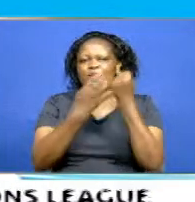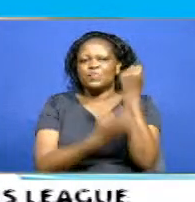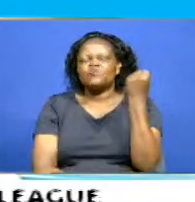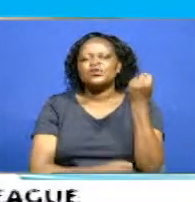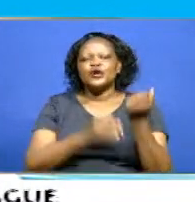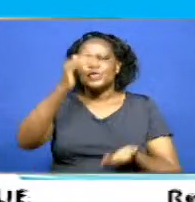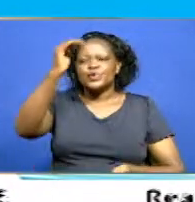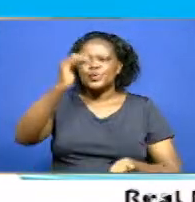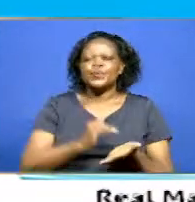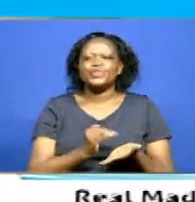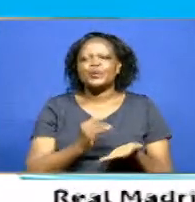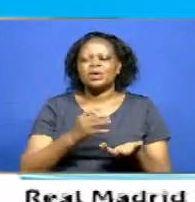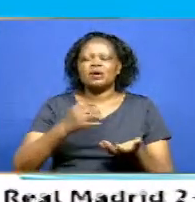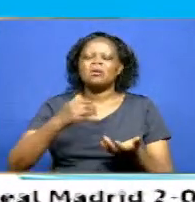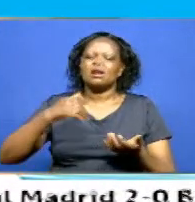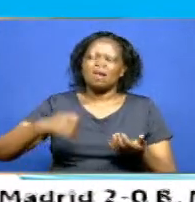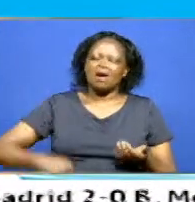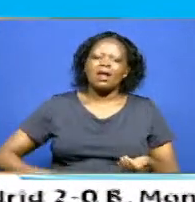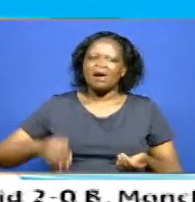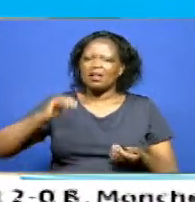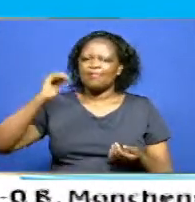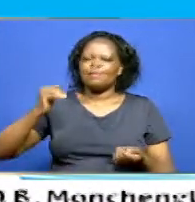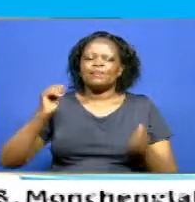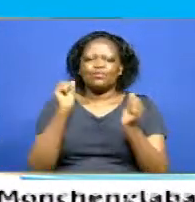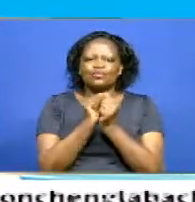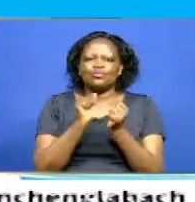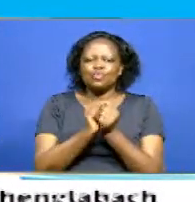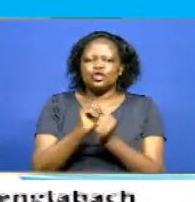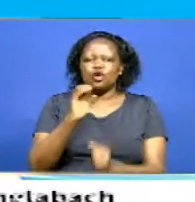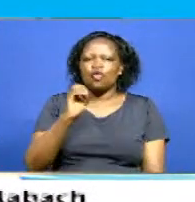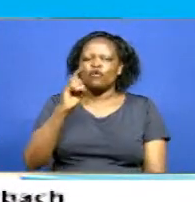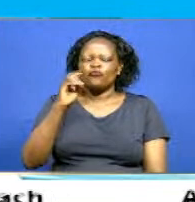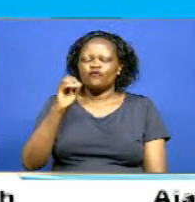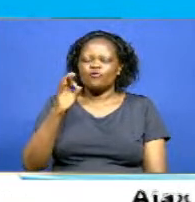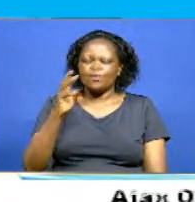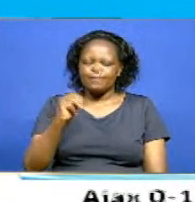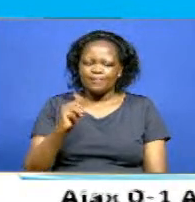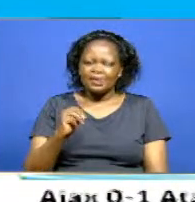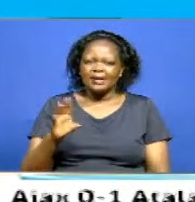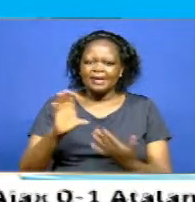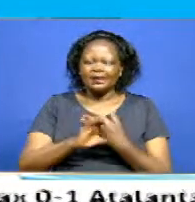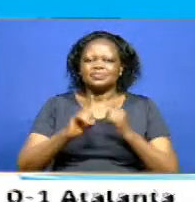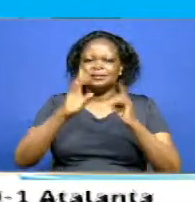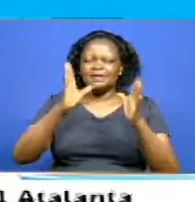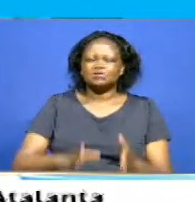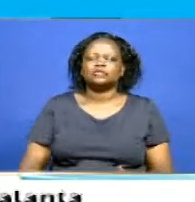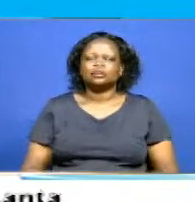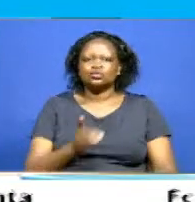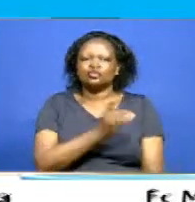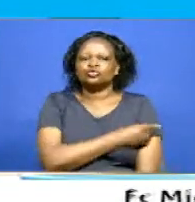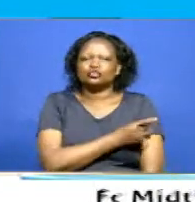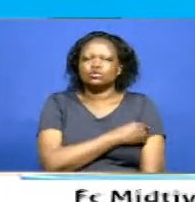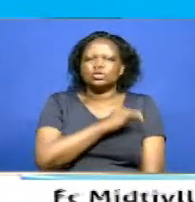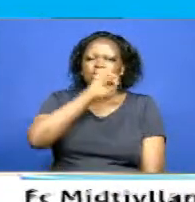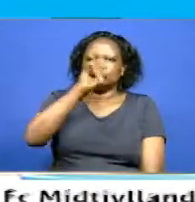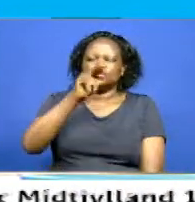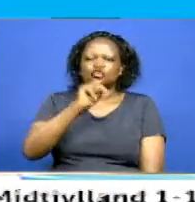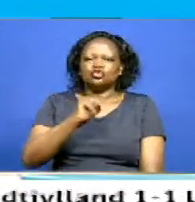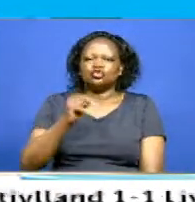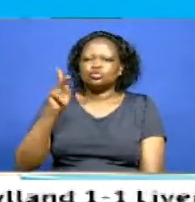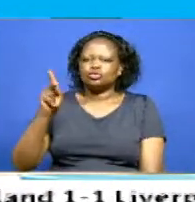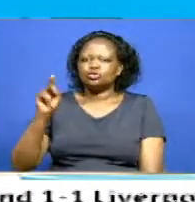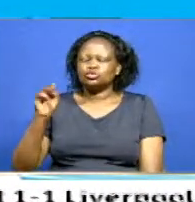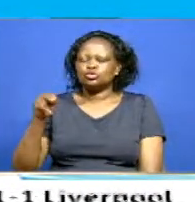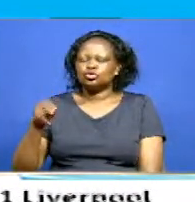well as hunger in urban areas, with Oxfam Country Director, Dr. John Kitui. Thank you,